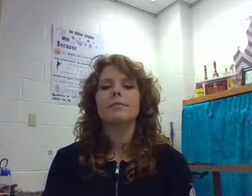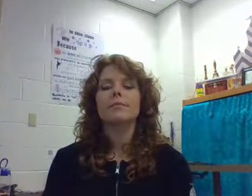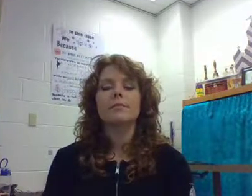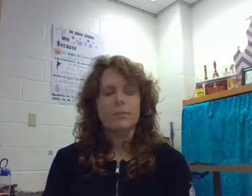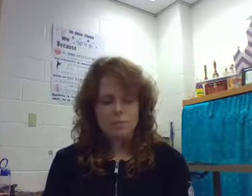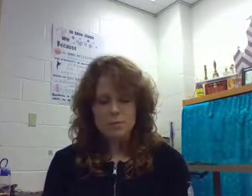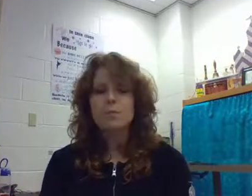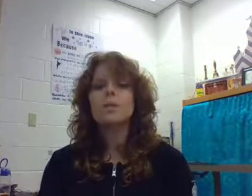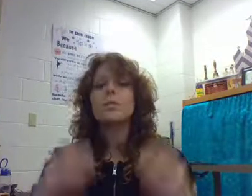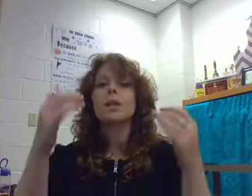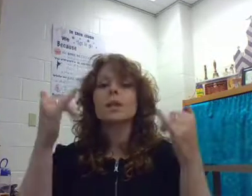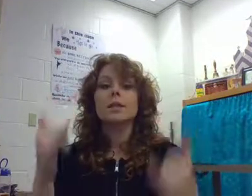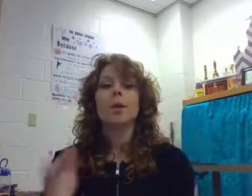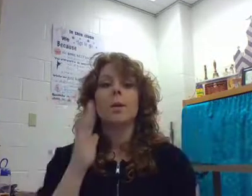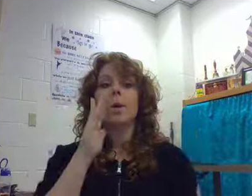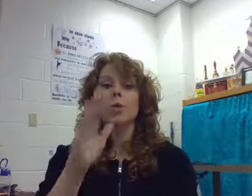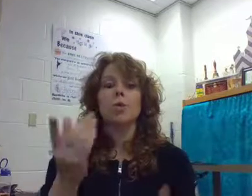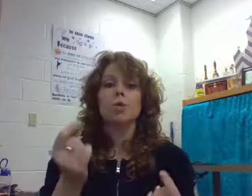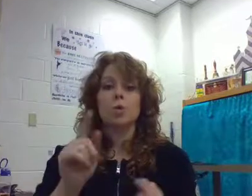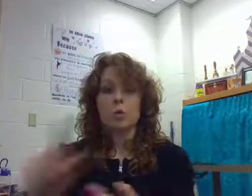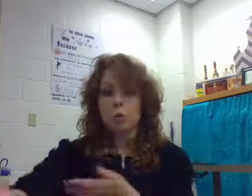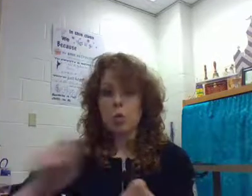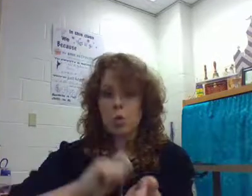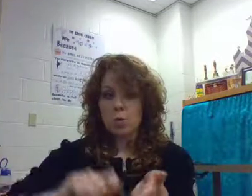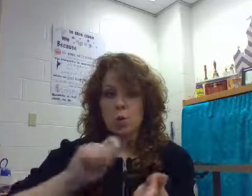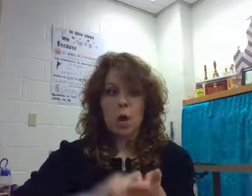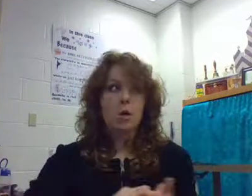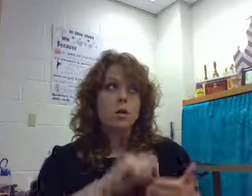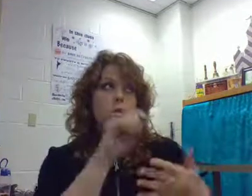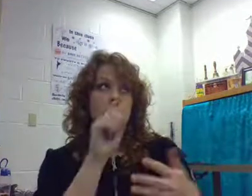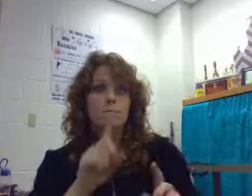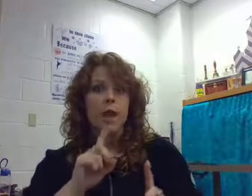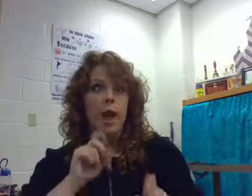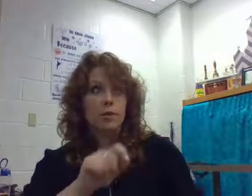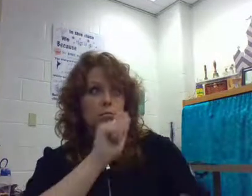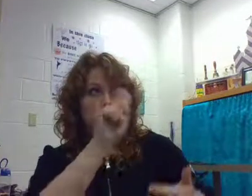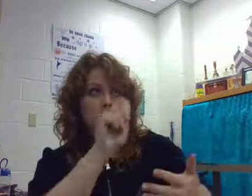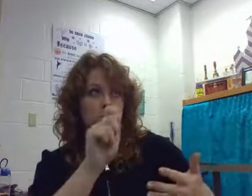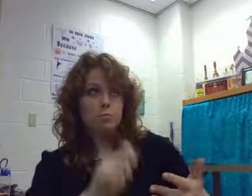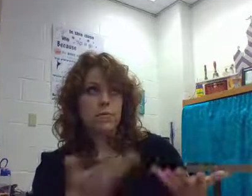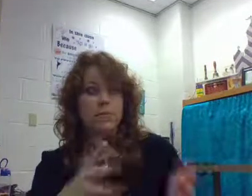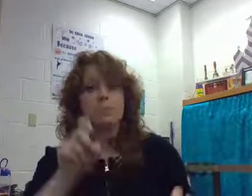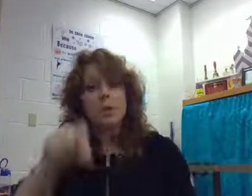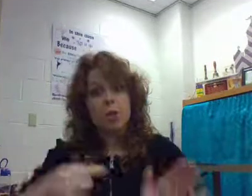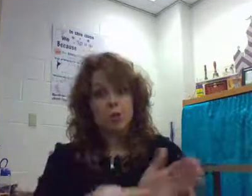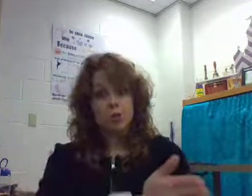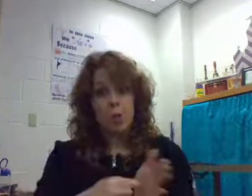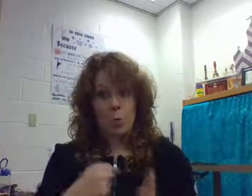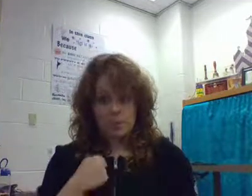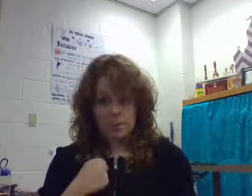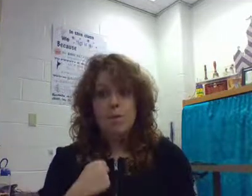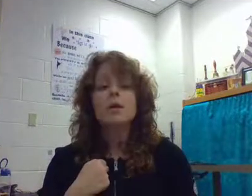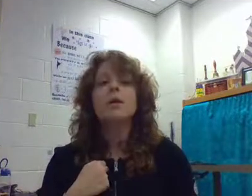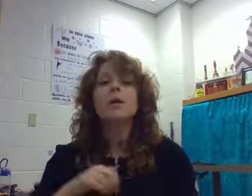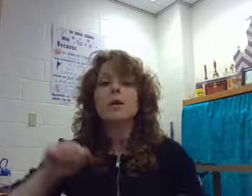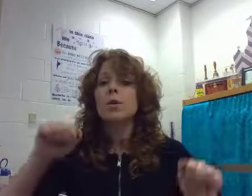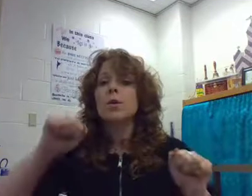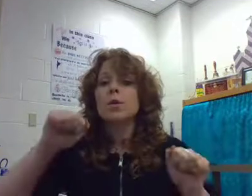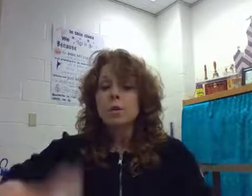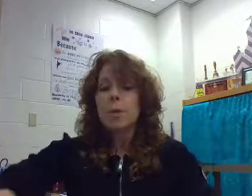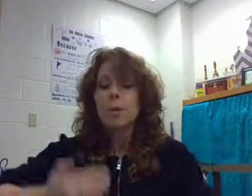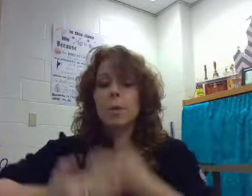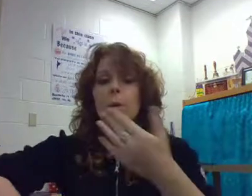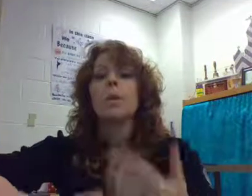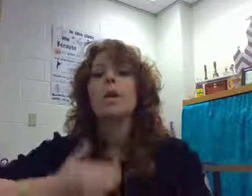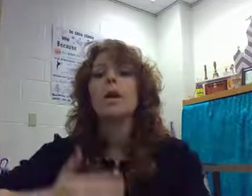All right, now what you're going to do in your notes, now that you've finished, make sure that you show them to me so that you can go ahead and